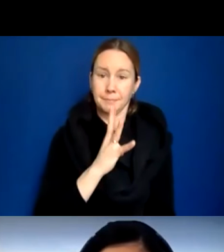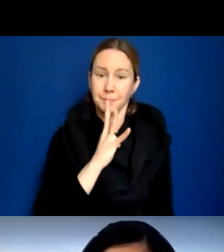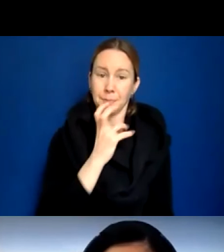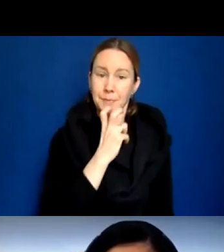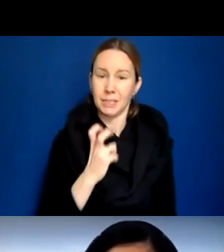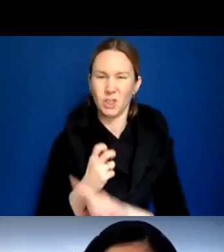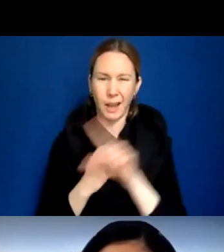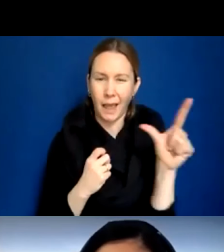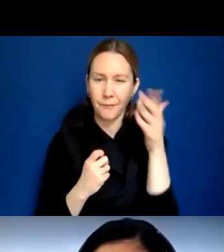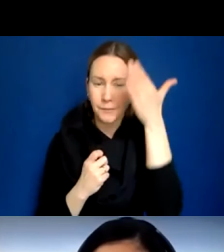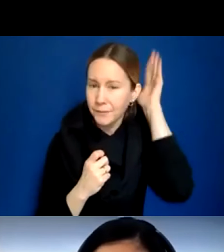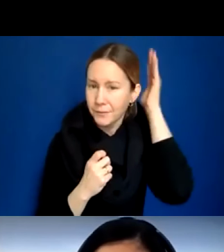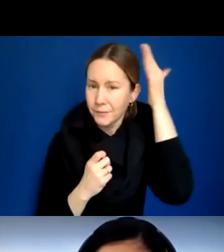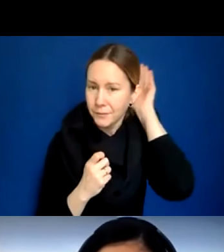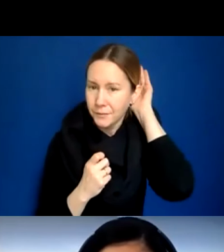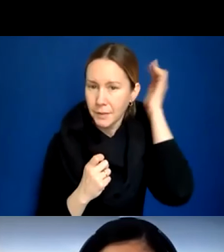of the brain.